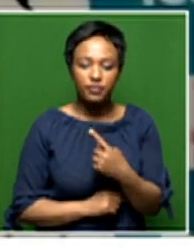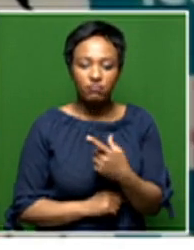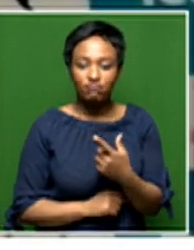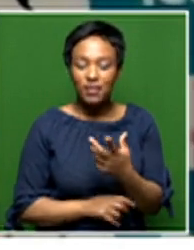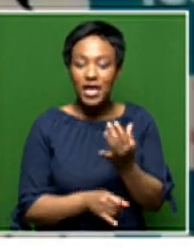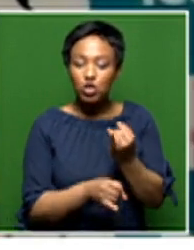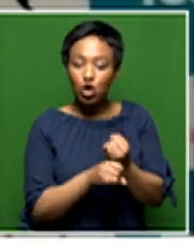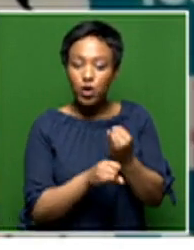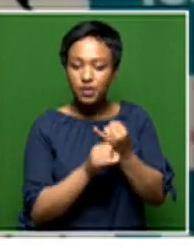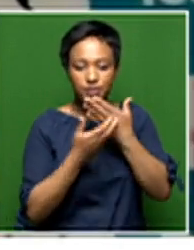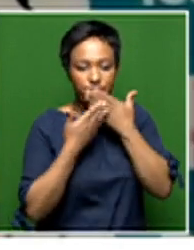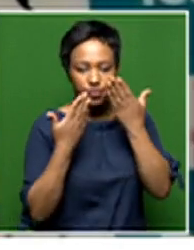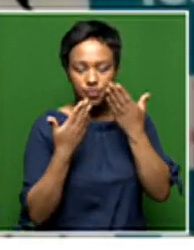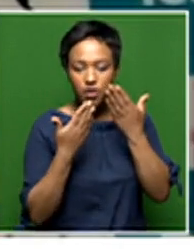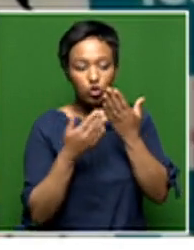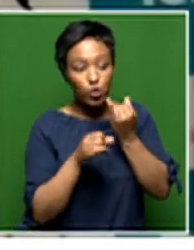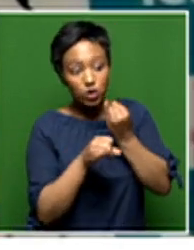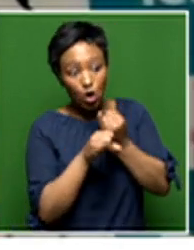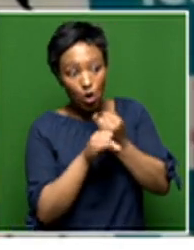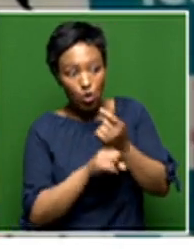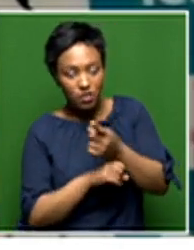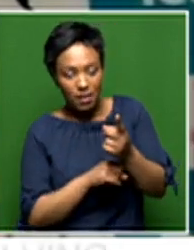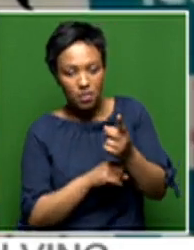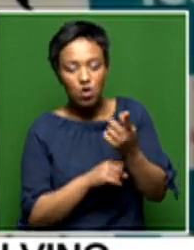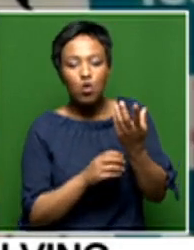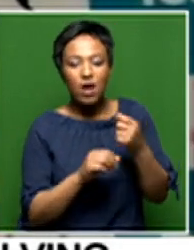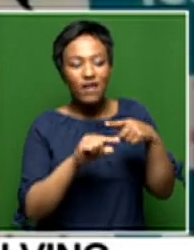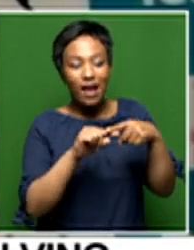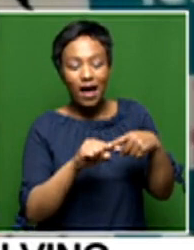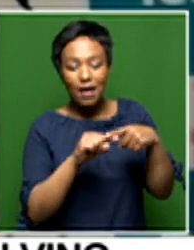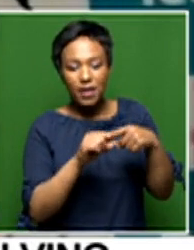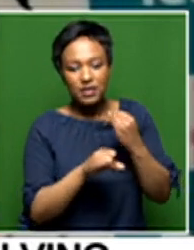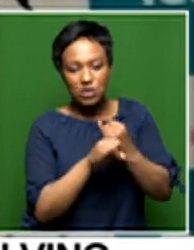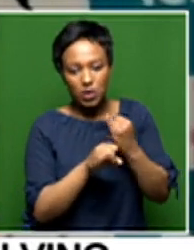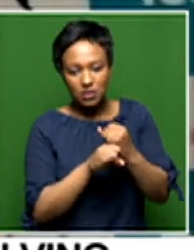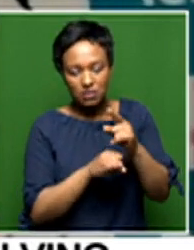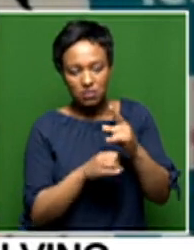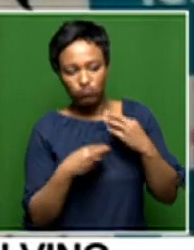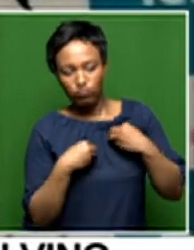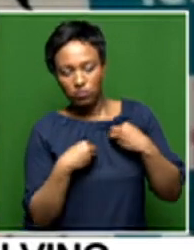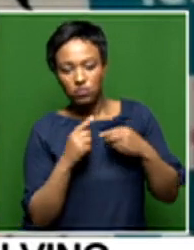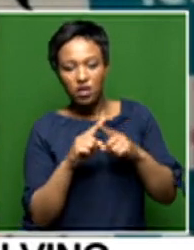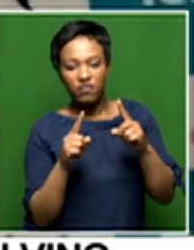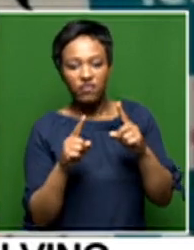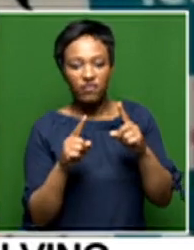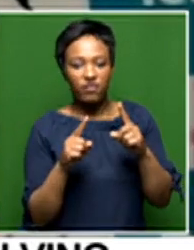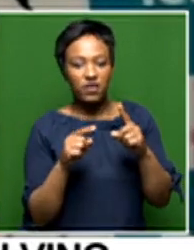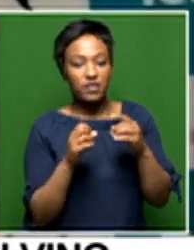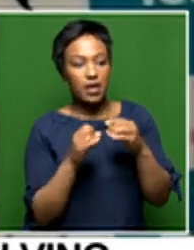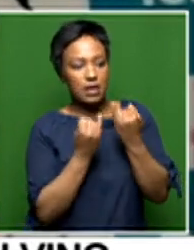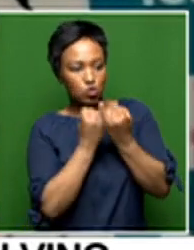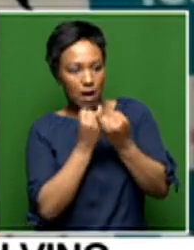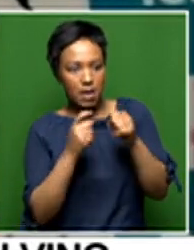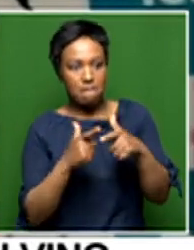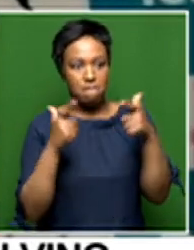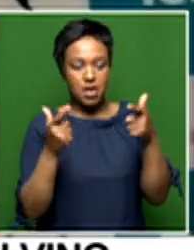an insurance that, you know, we can insure our players. We only have a liability insurance that everybody must have when they are hosting a big tournament as this